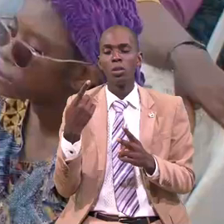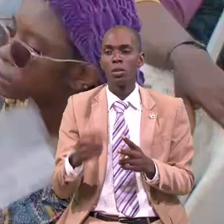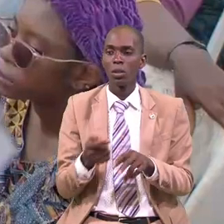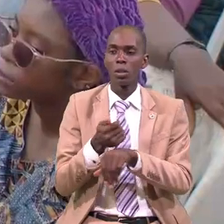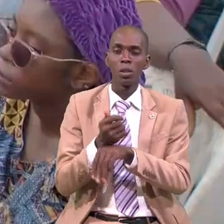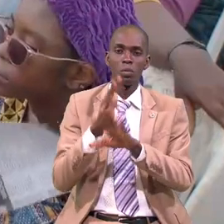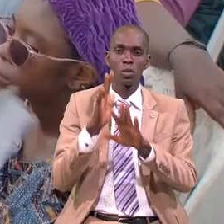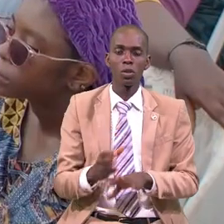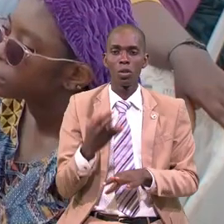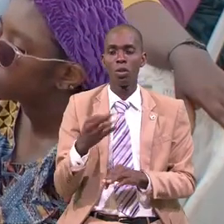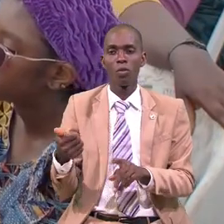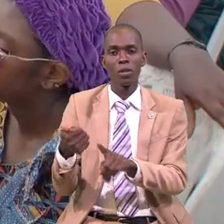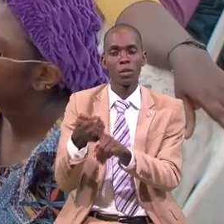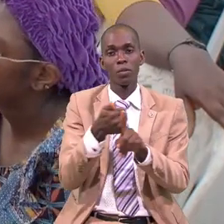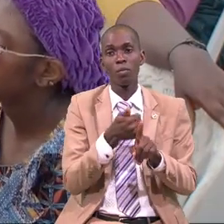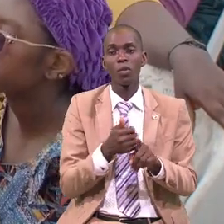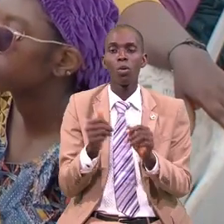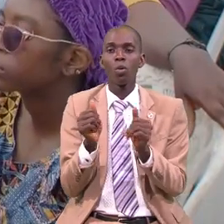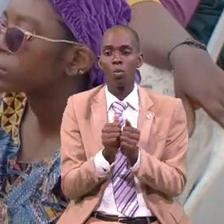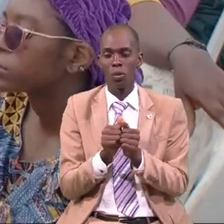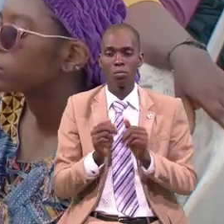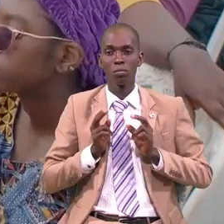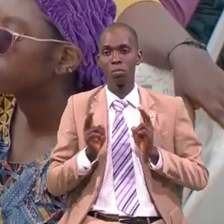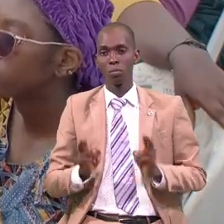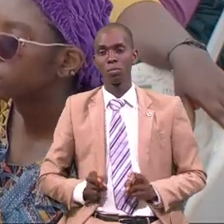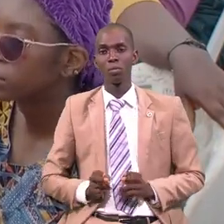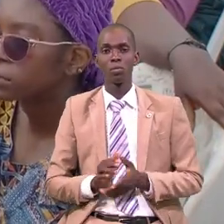abusers of themselves with mankind.